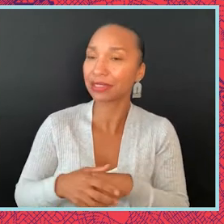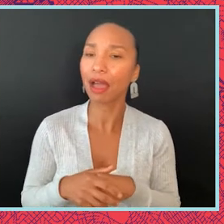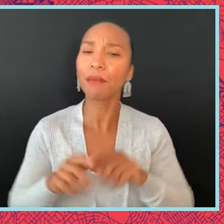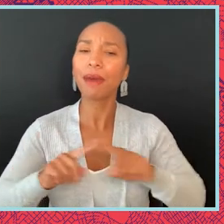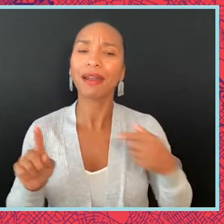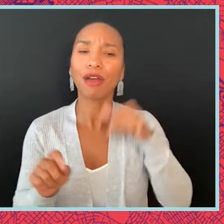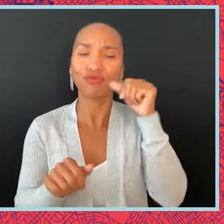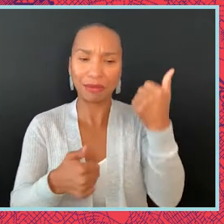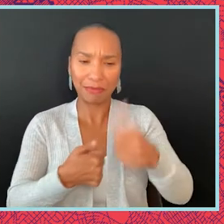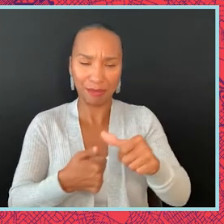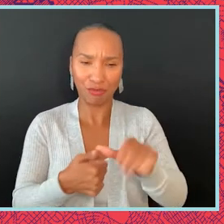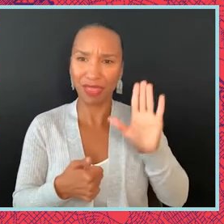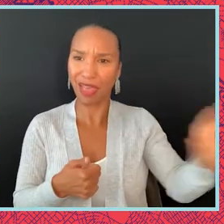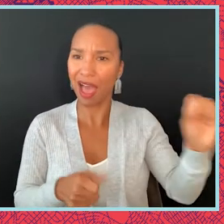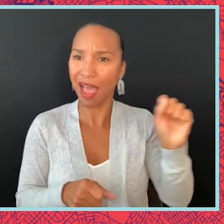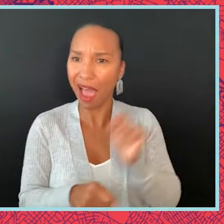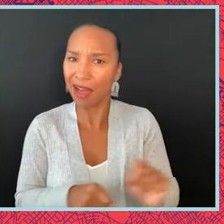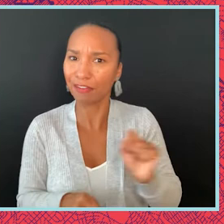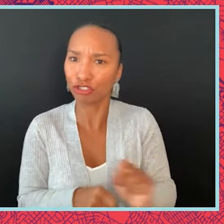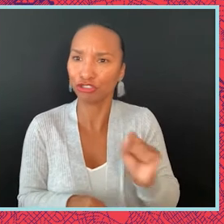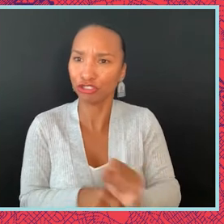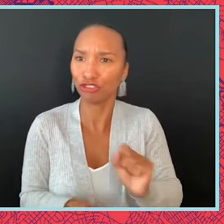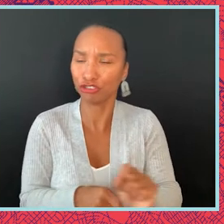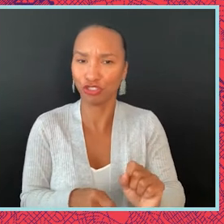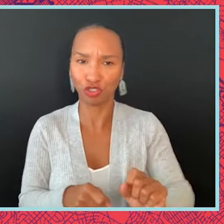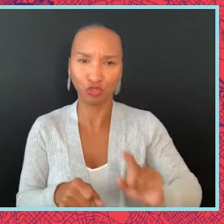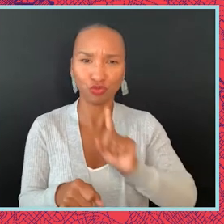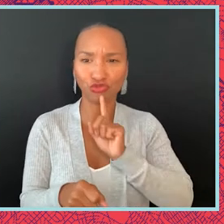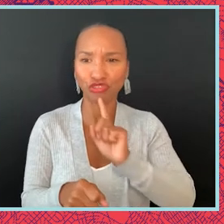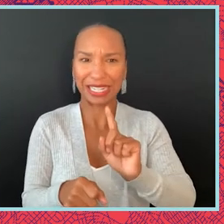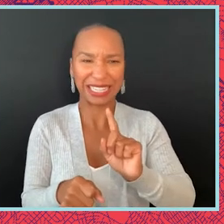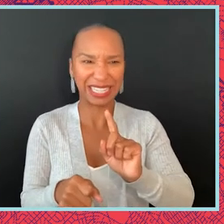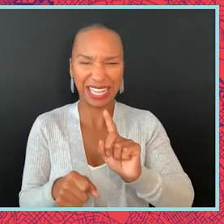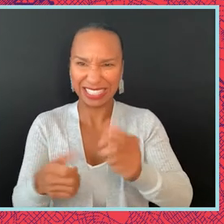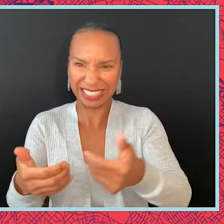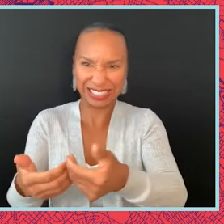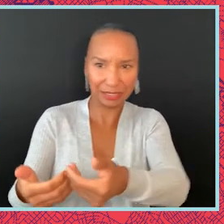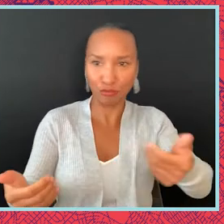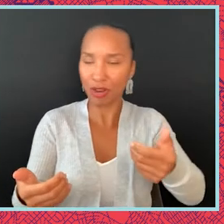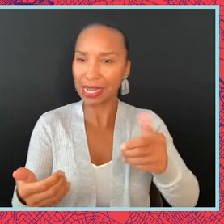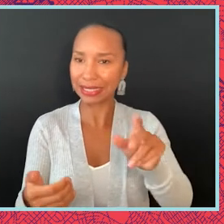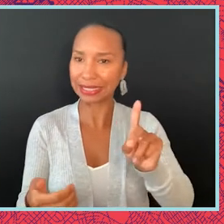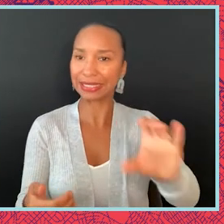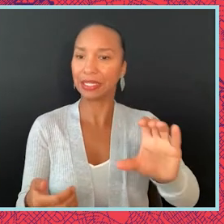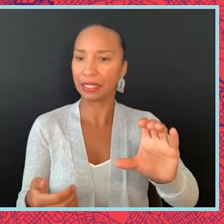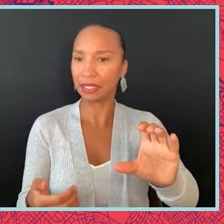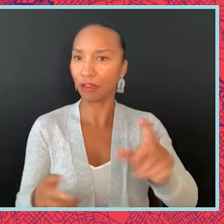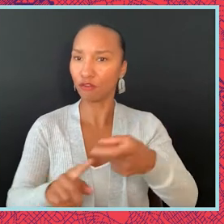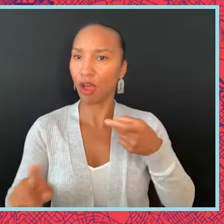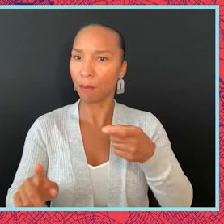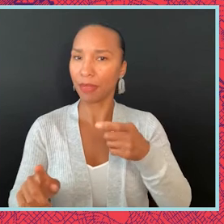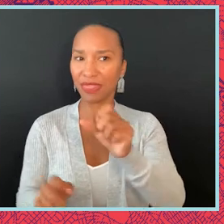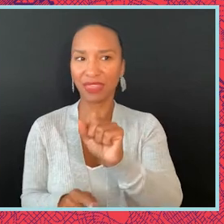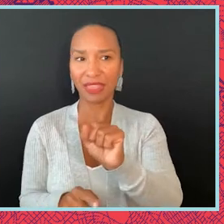remember this, I remember the effort to sort of carve out the District of Columbia and separate that, you know, from what would